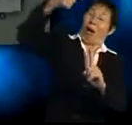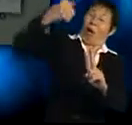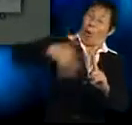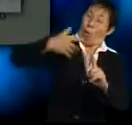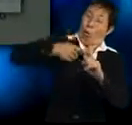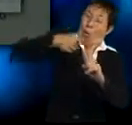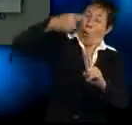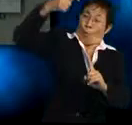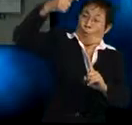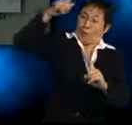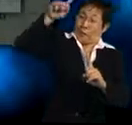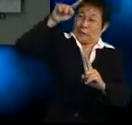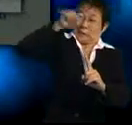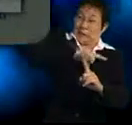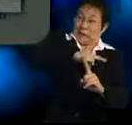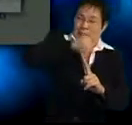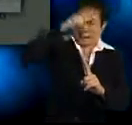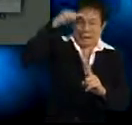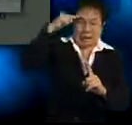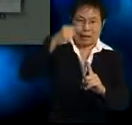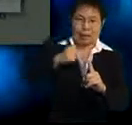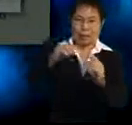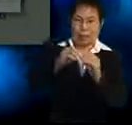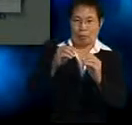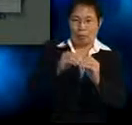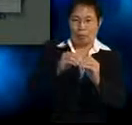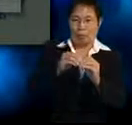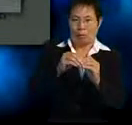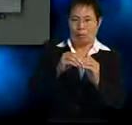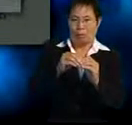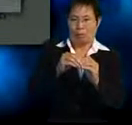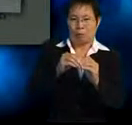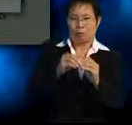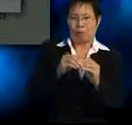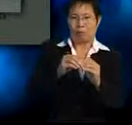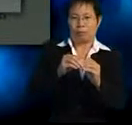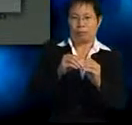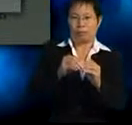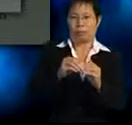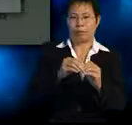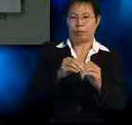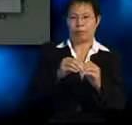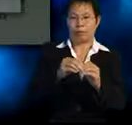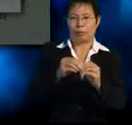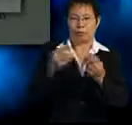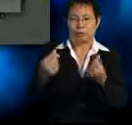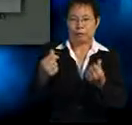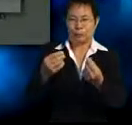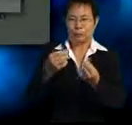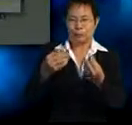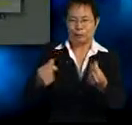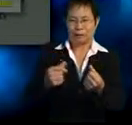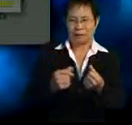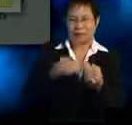boiling point, the darker its color and the more viscous it becomes. It is less flammable